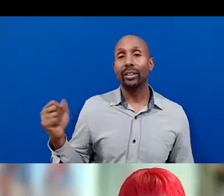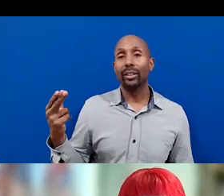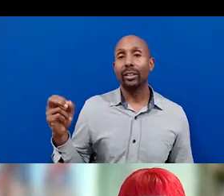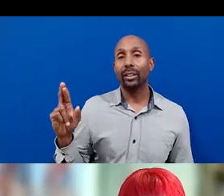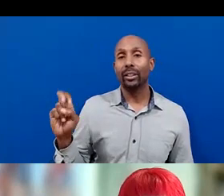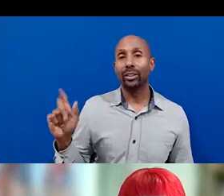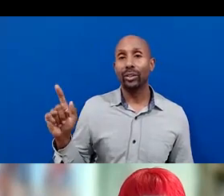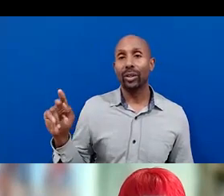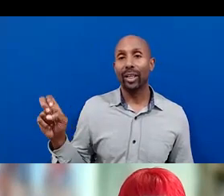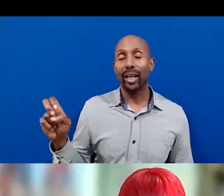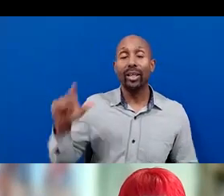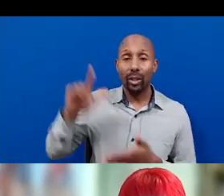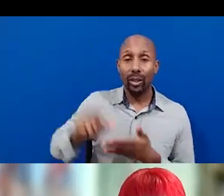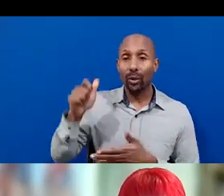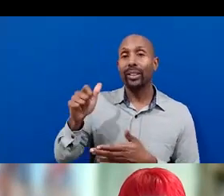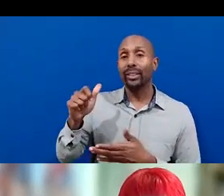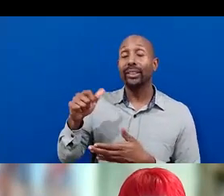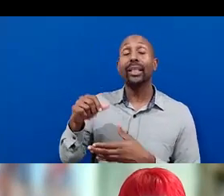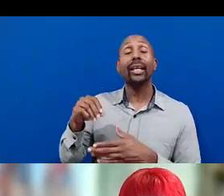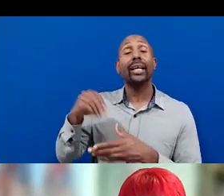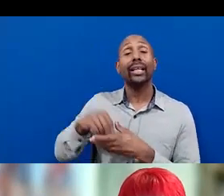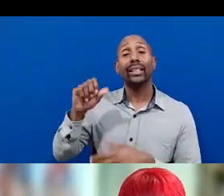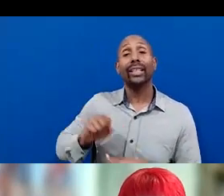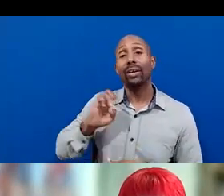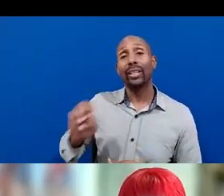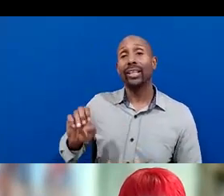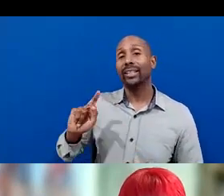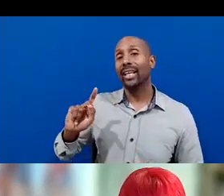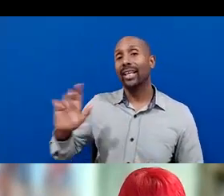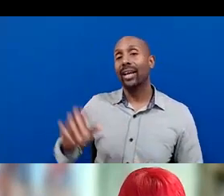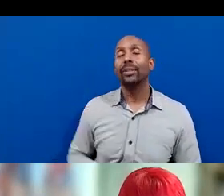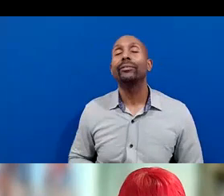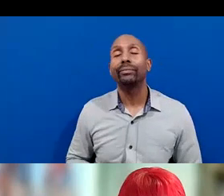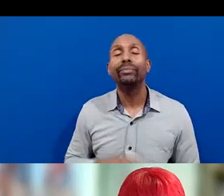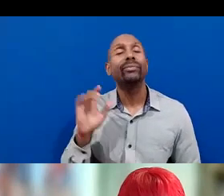So, and I think that was similar to what we had discussed last